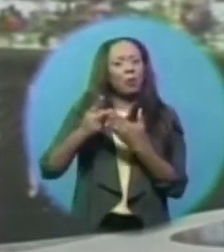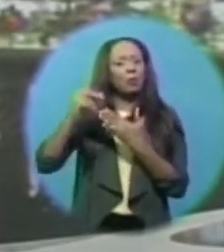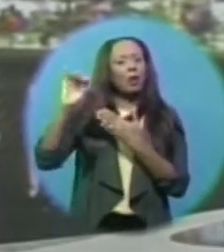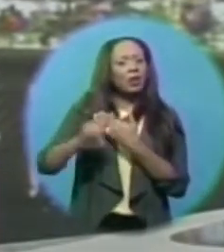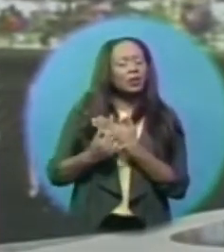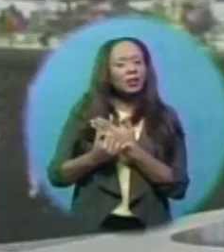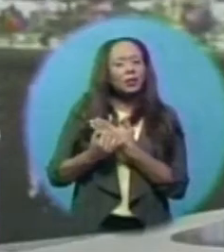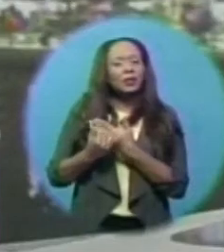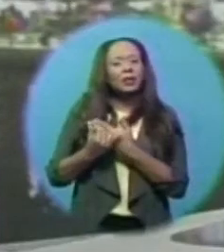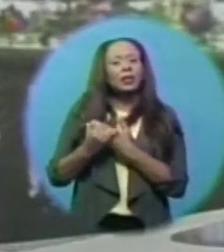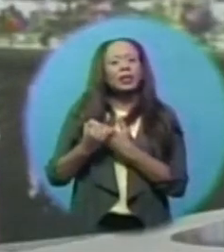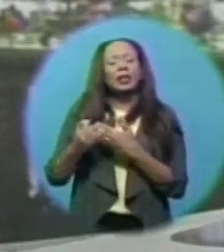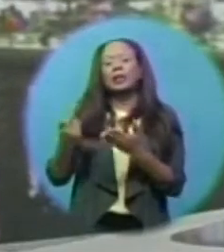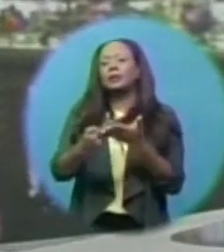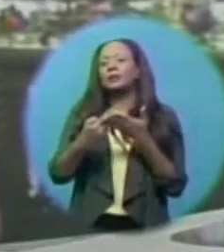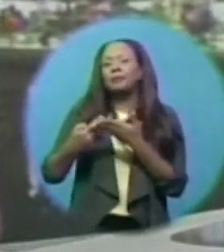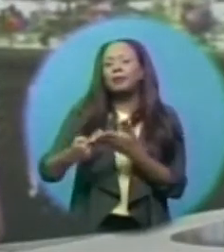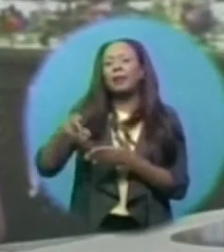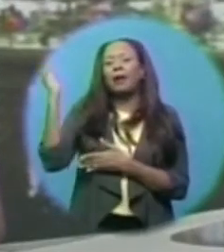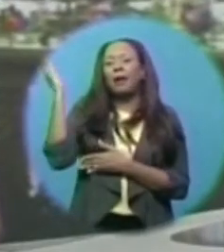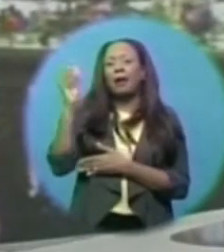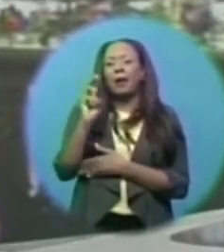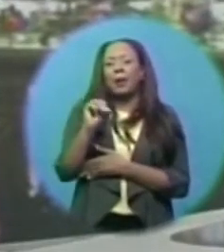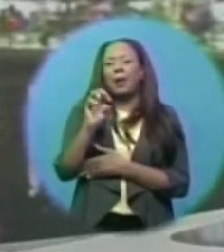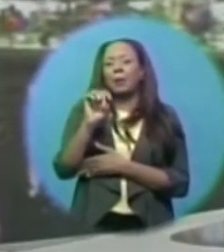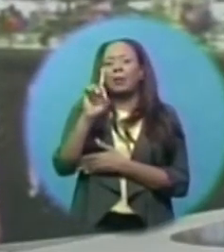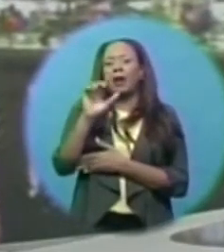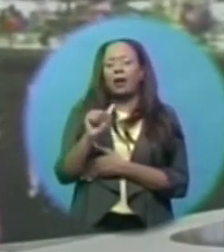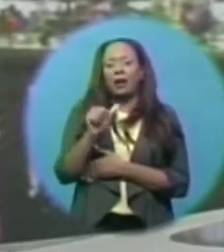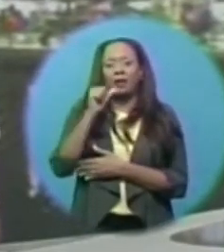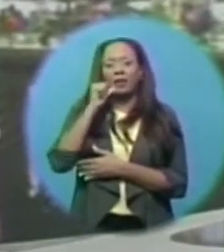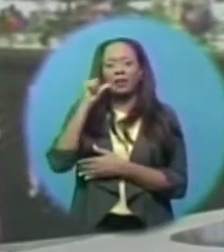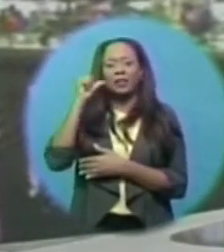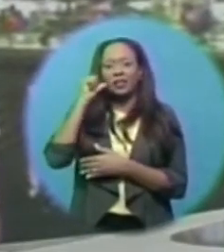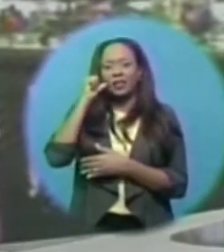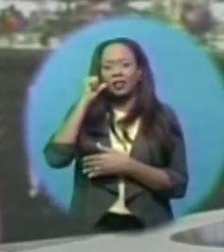issue at a wide-ranging media conference hosted by the opposition yesterday.